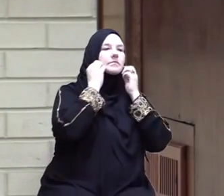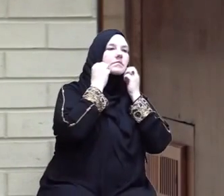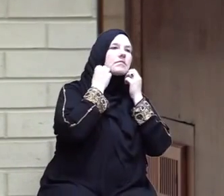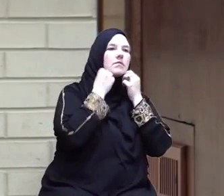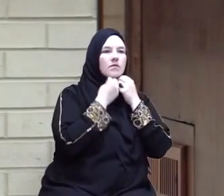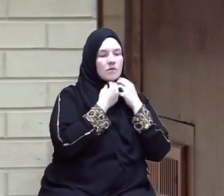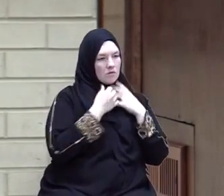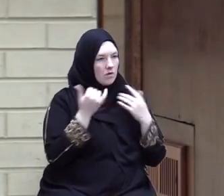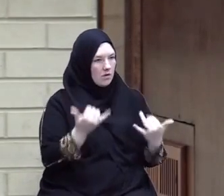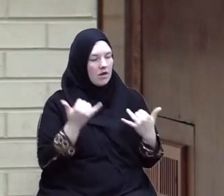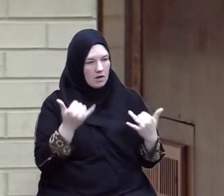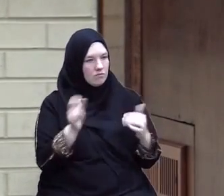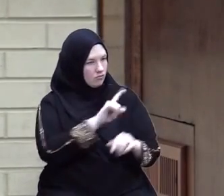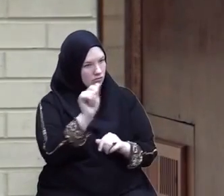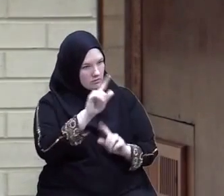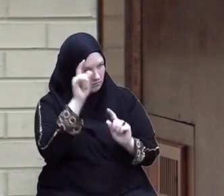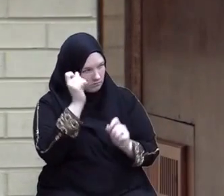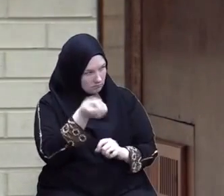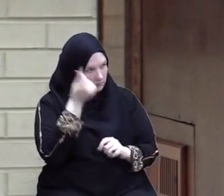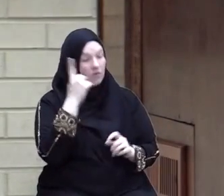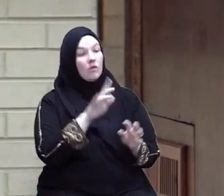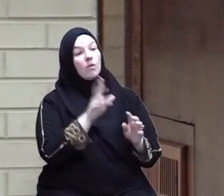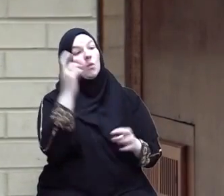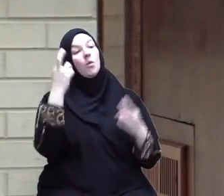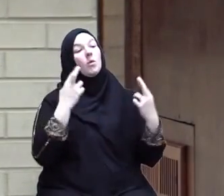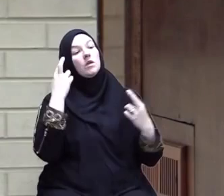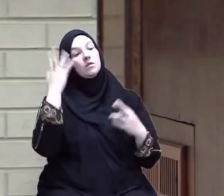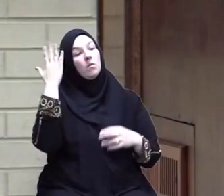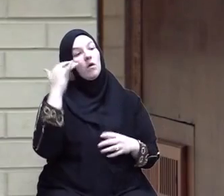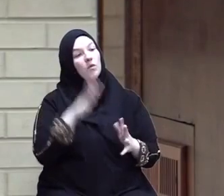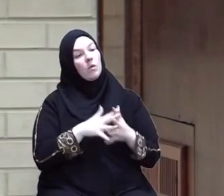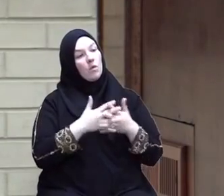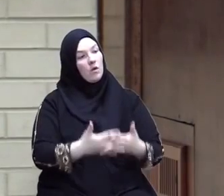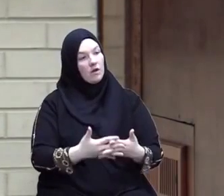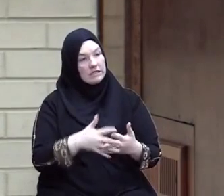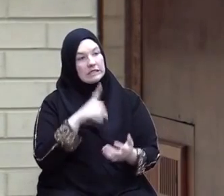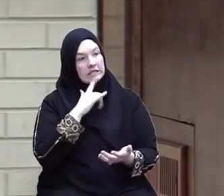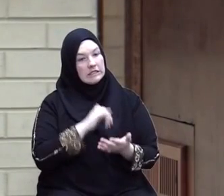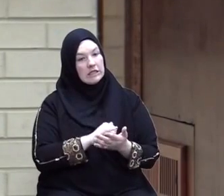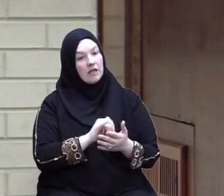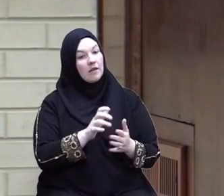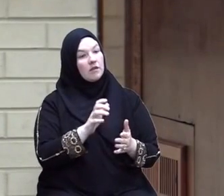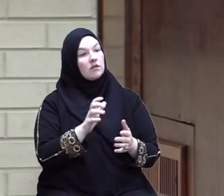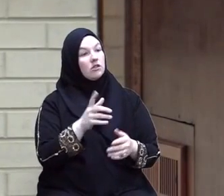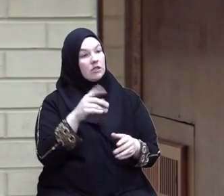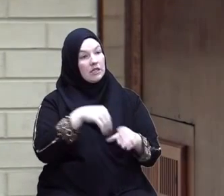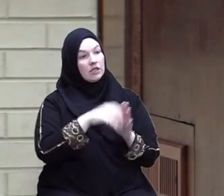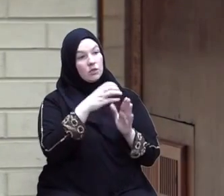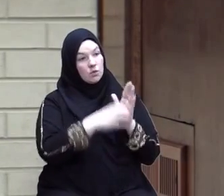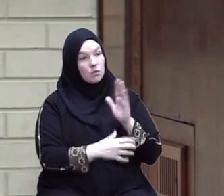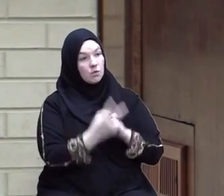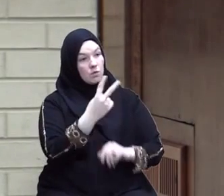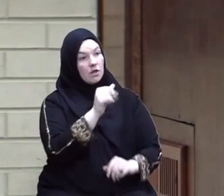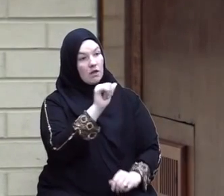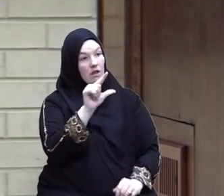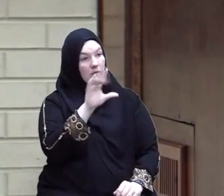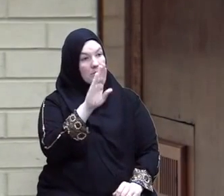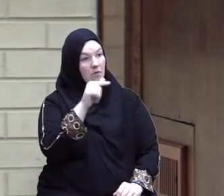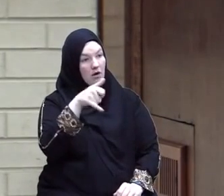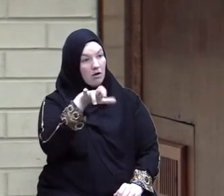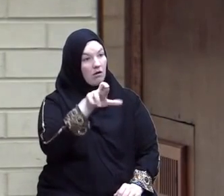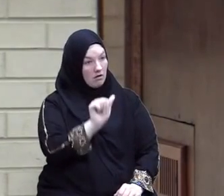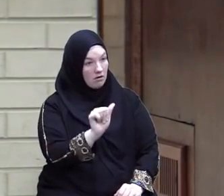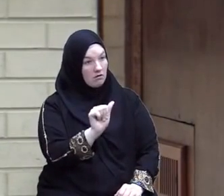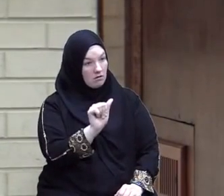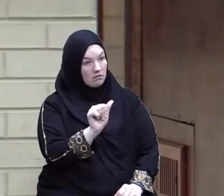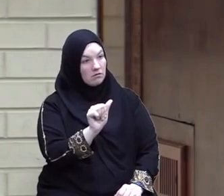we understand now that the reason the Quran starts off in the beginning of chapter 2, Surah Al-Baqarah, with these